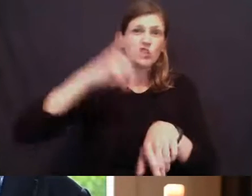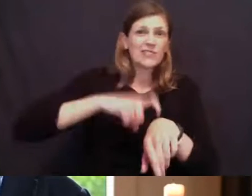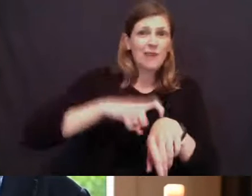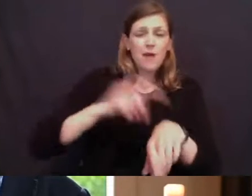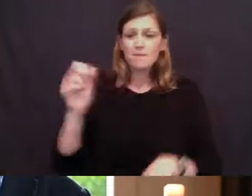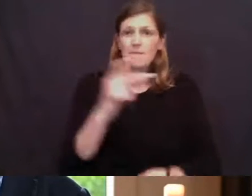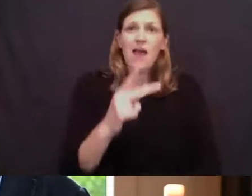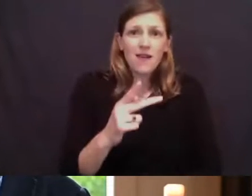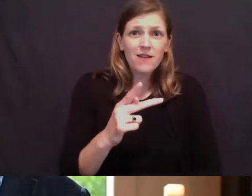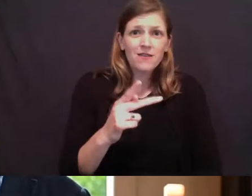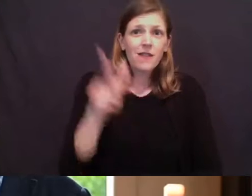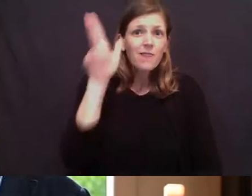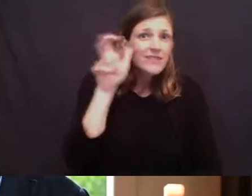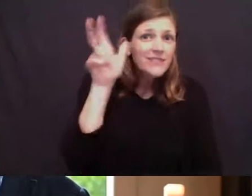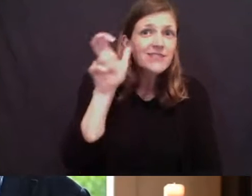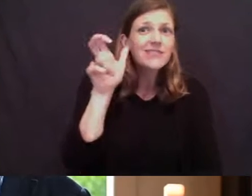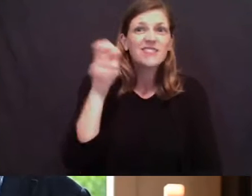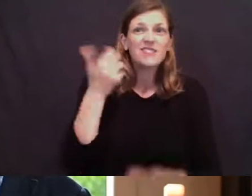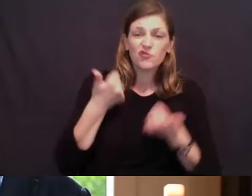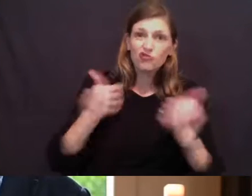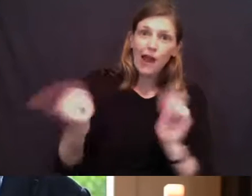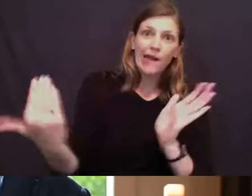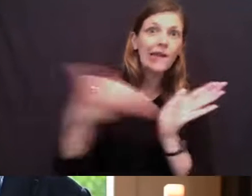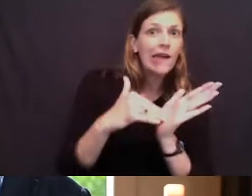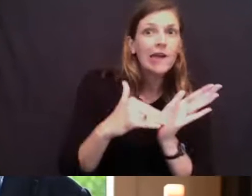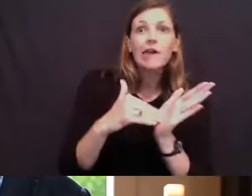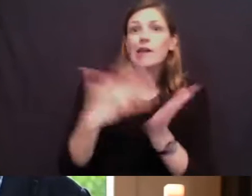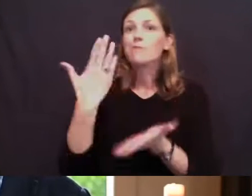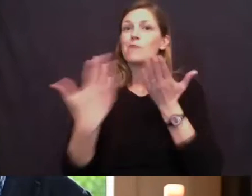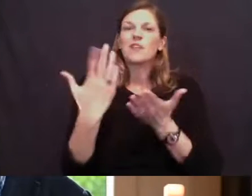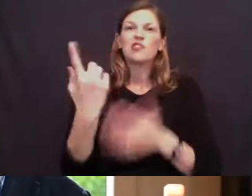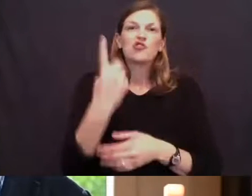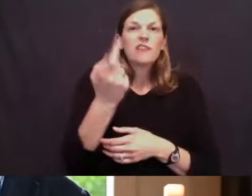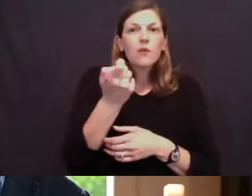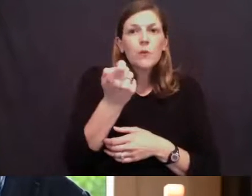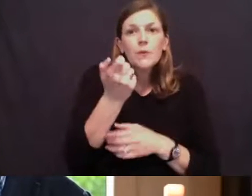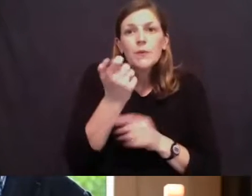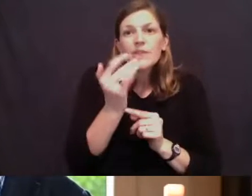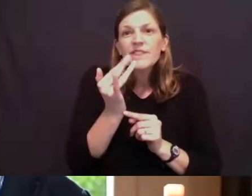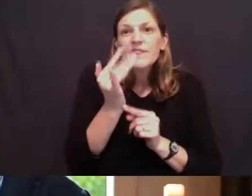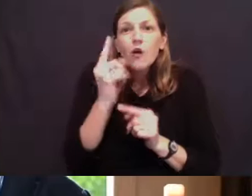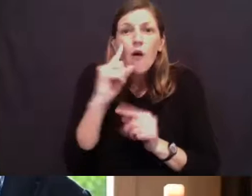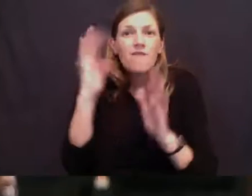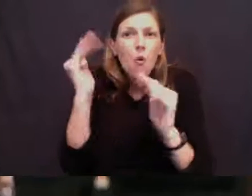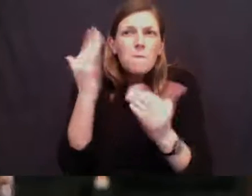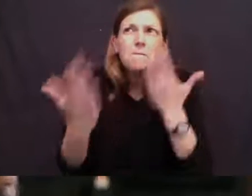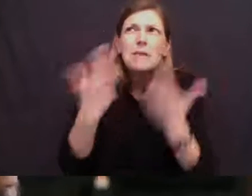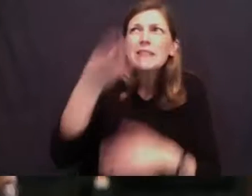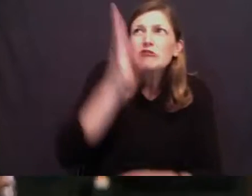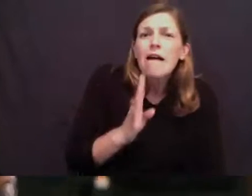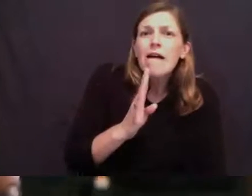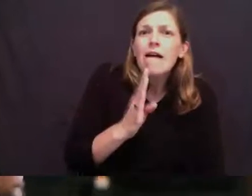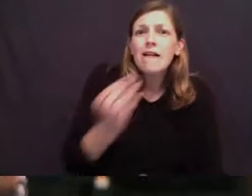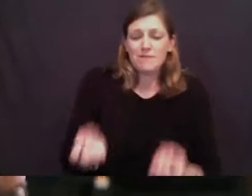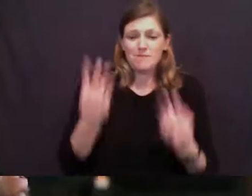back, listening, trying again. Maybe this is just a little flicker of hope. Maybe God, there is a God. Many of us wonder if